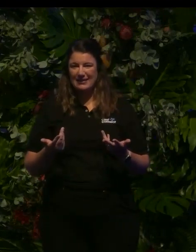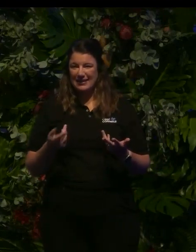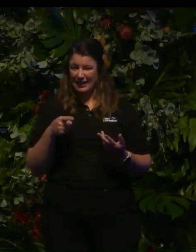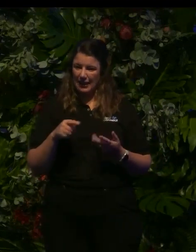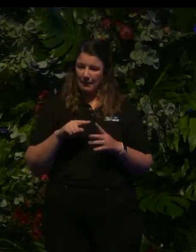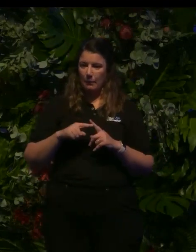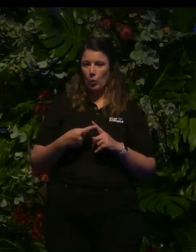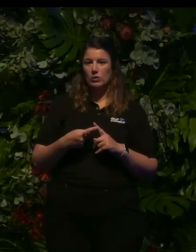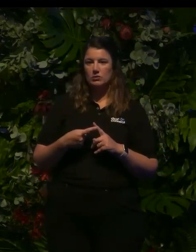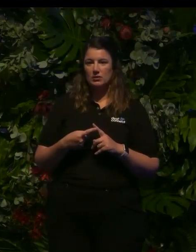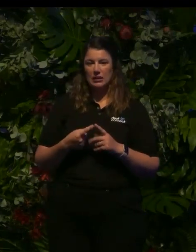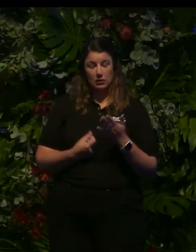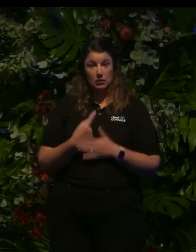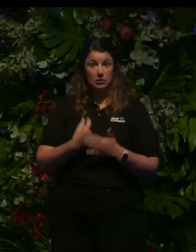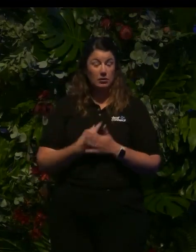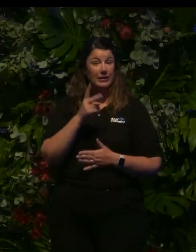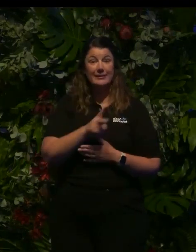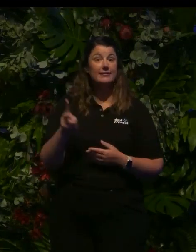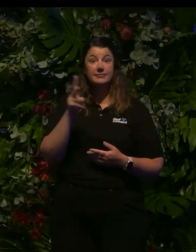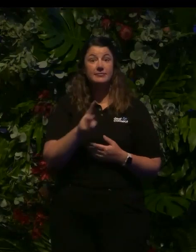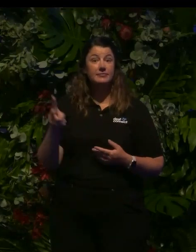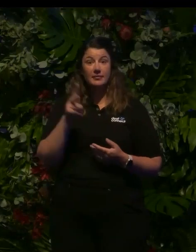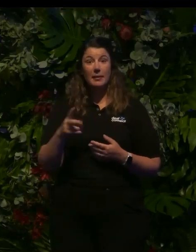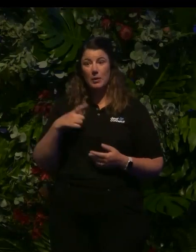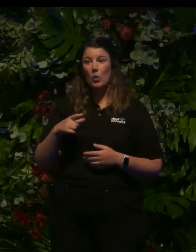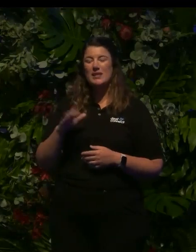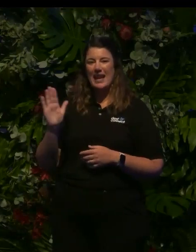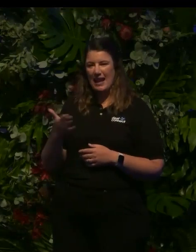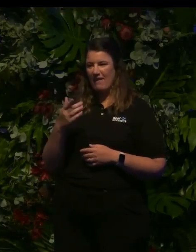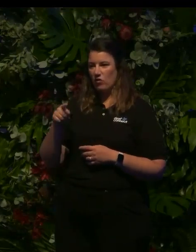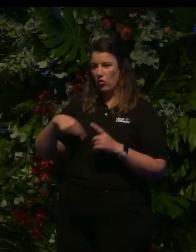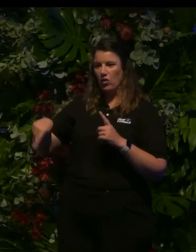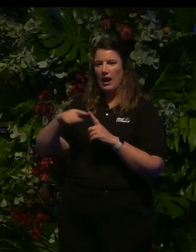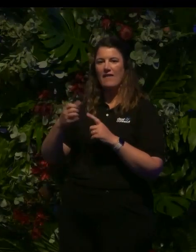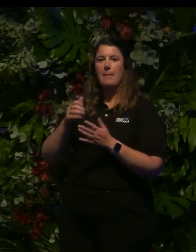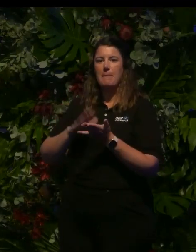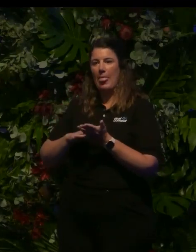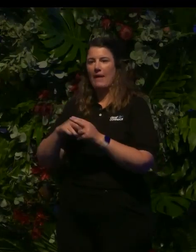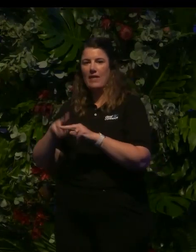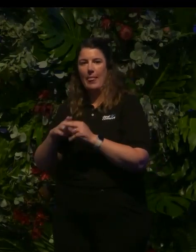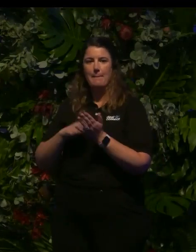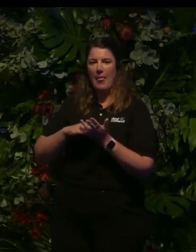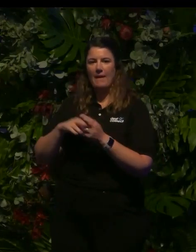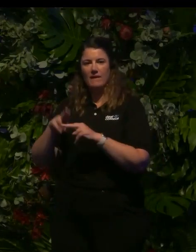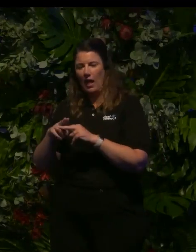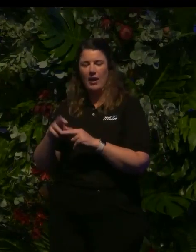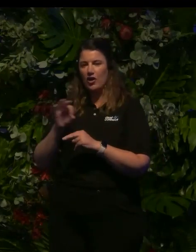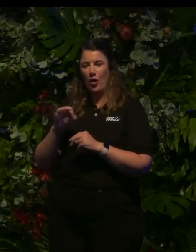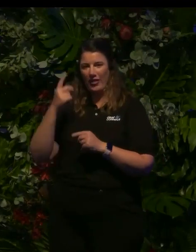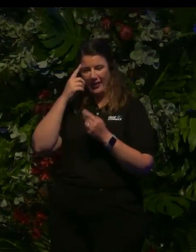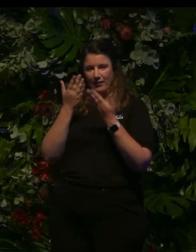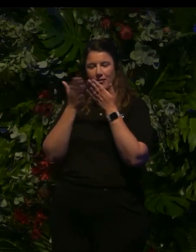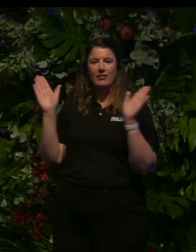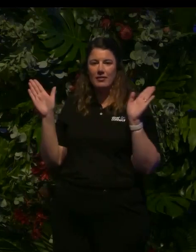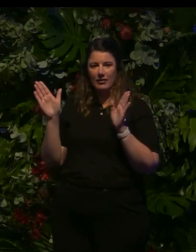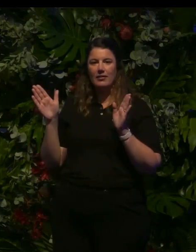point which is covered all the time because they are in this heteronorm. So what we are trying to advocate is like,